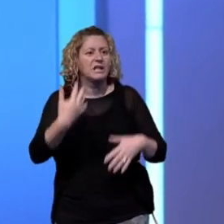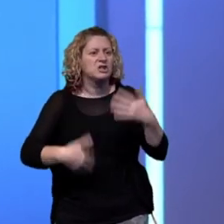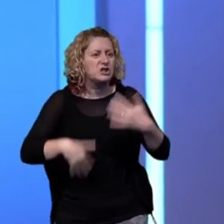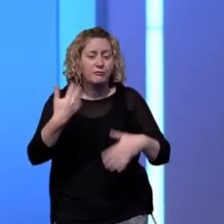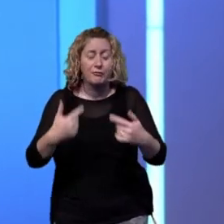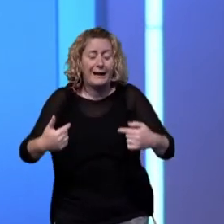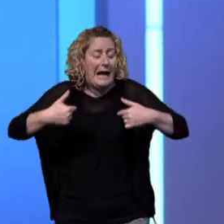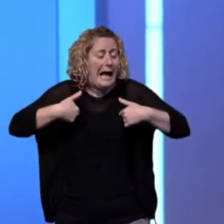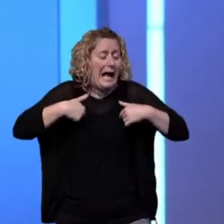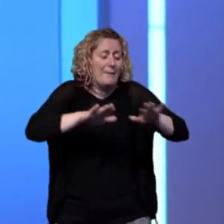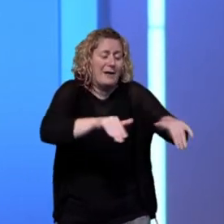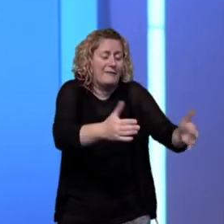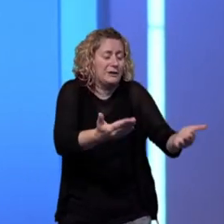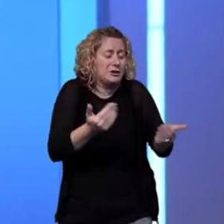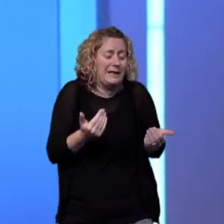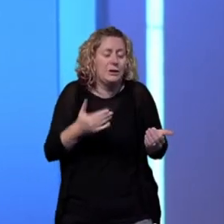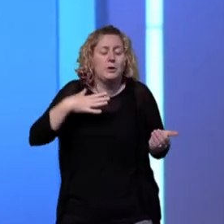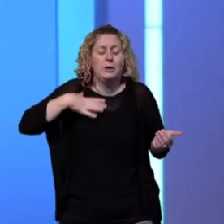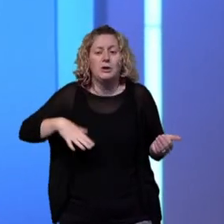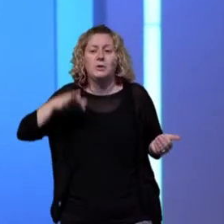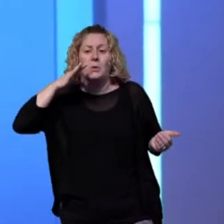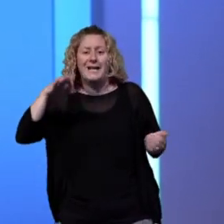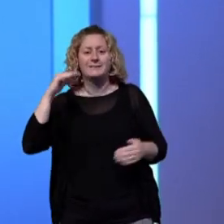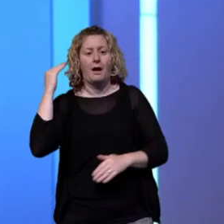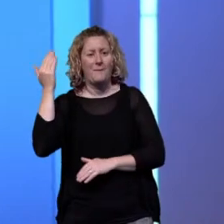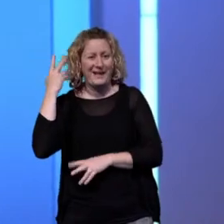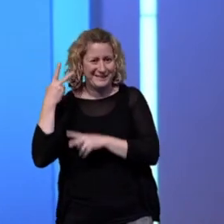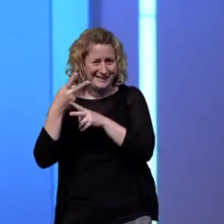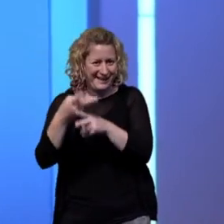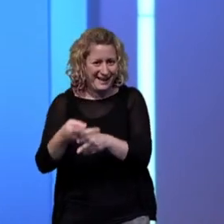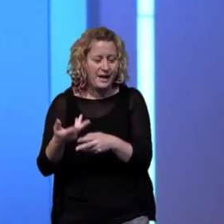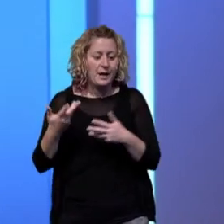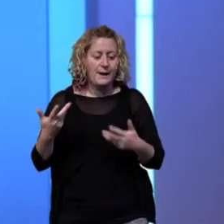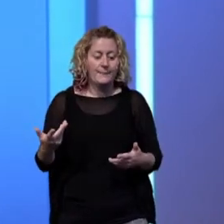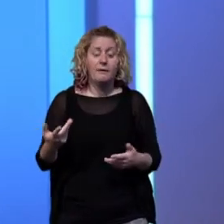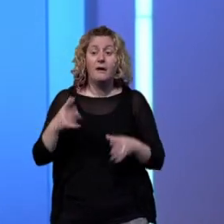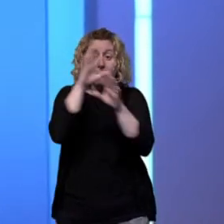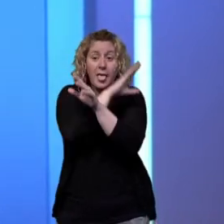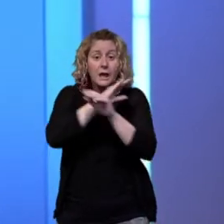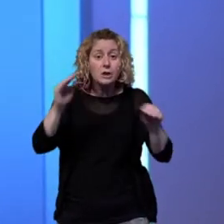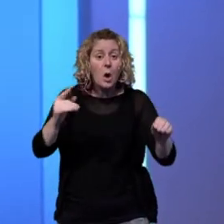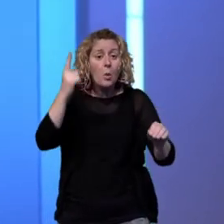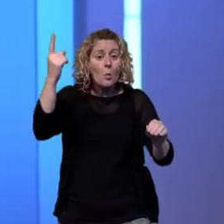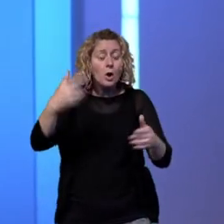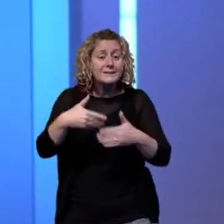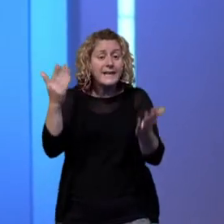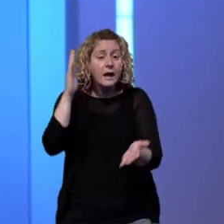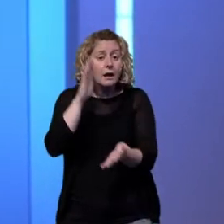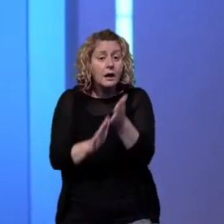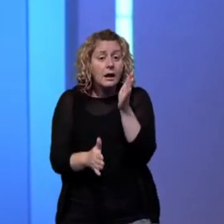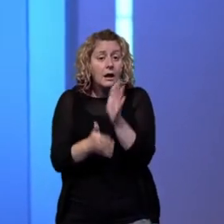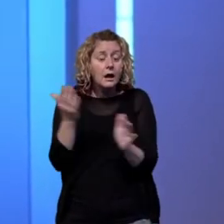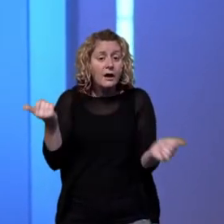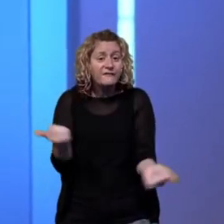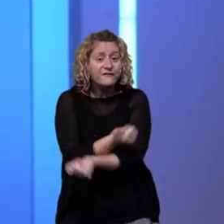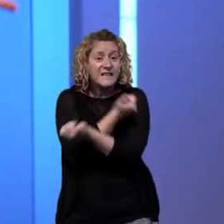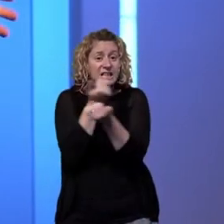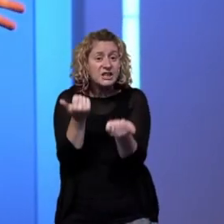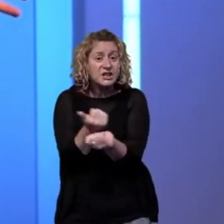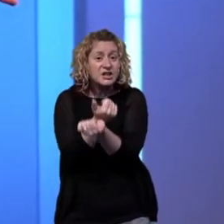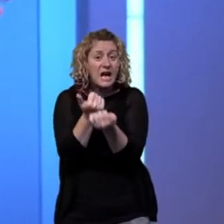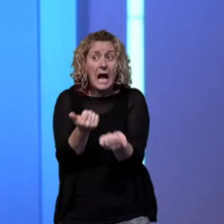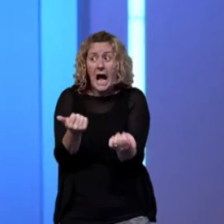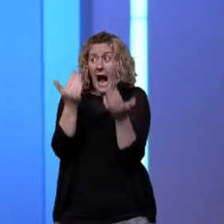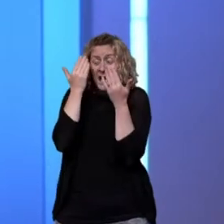teacher. It's not for me to do. But what I am saying to you is this, is that one day it'll be over. Let's keep going and keep being godly. But I don't know